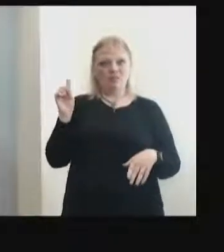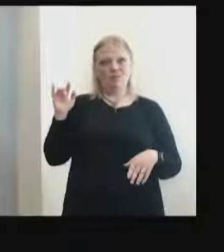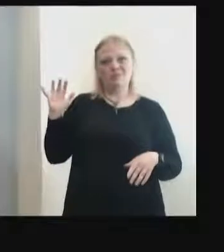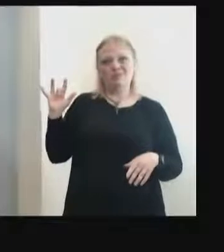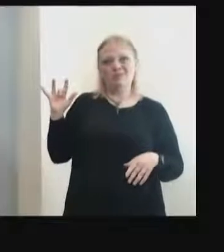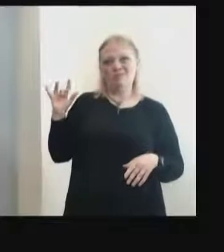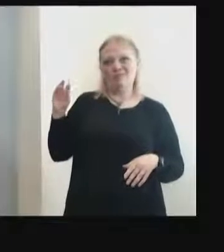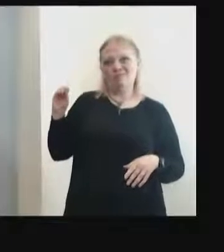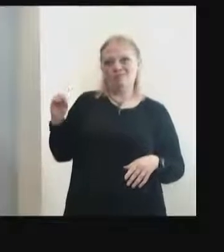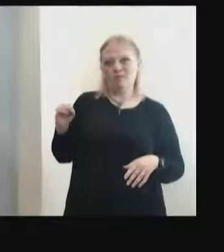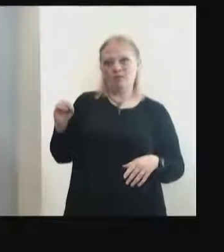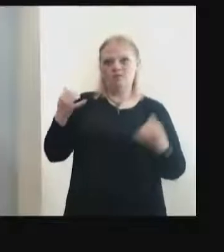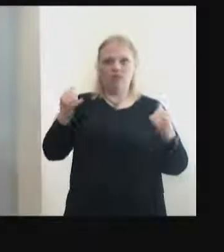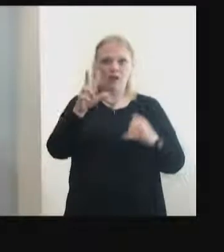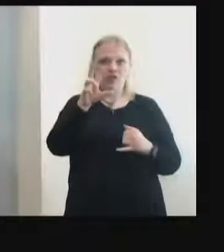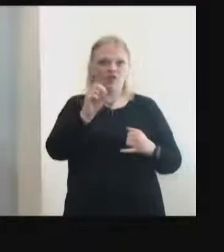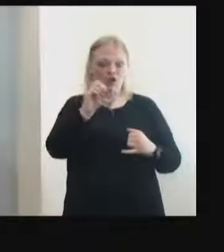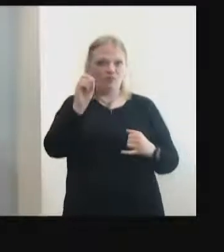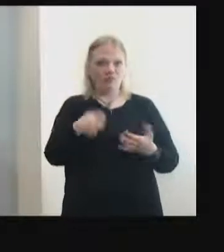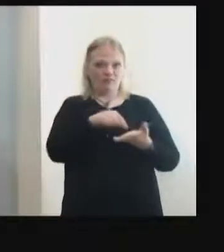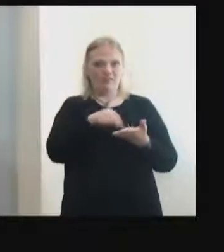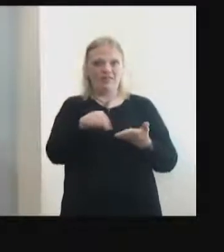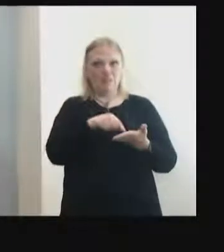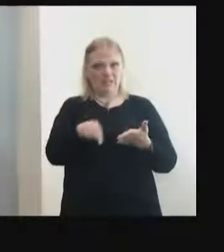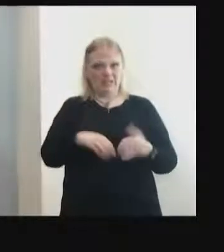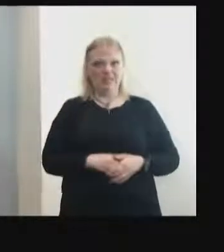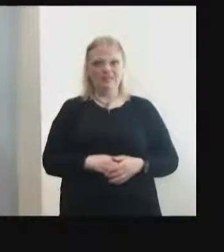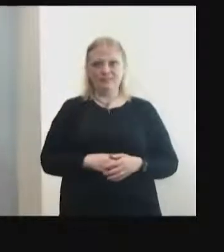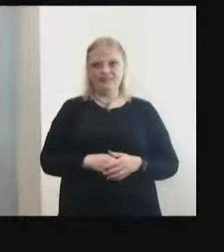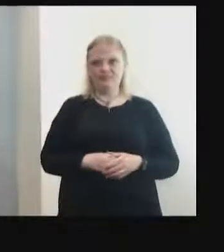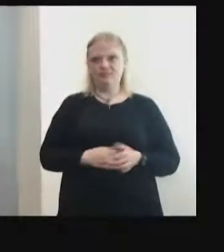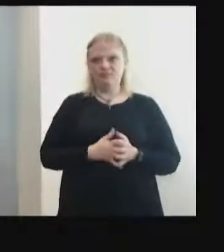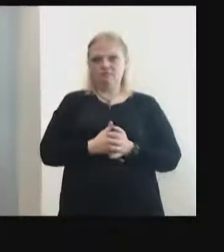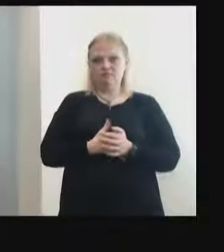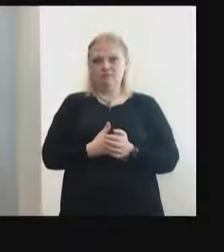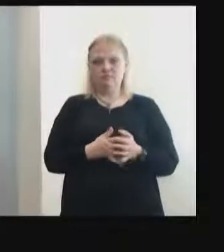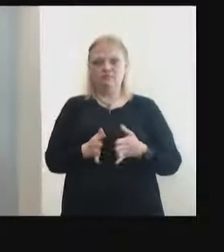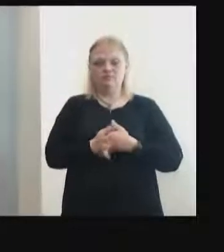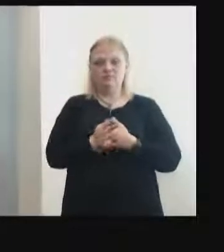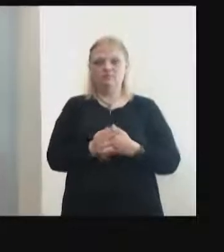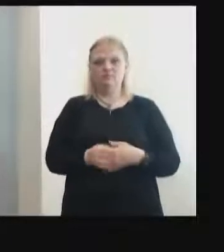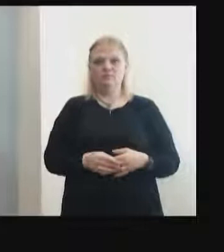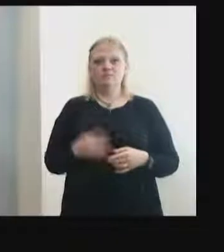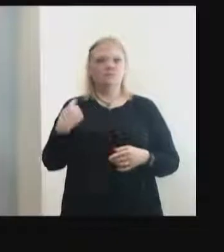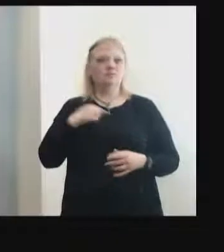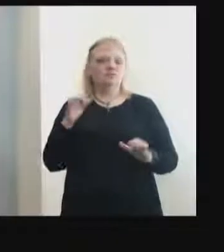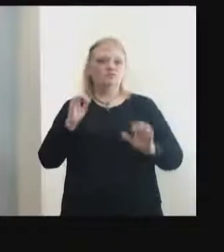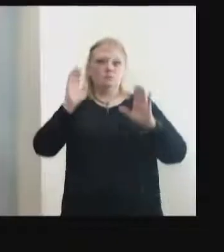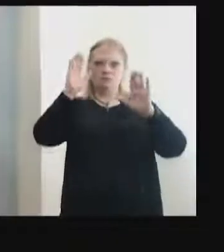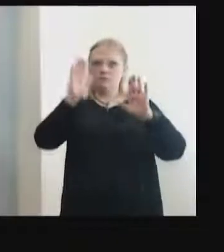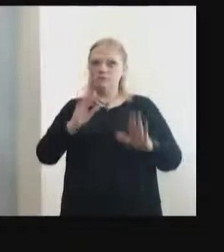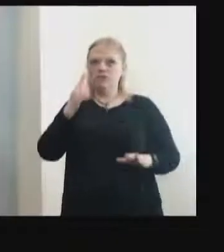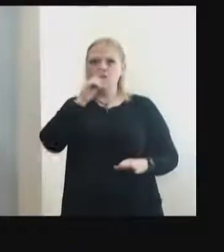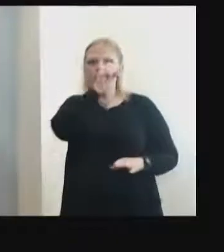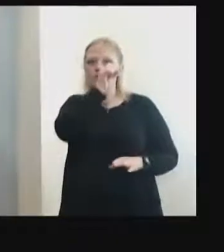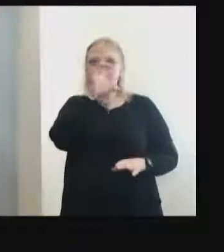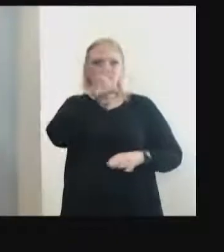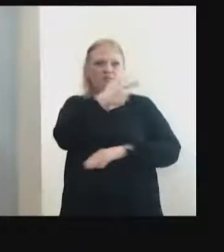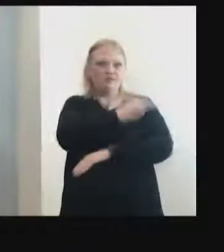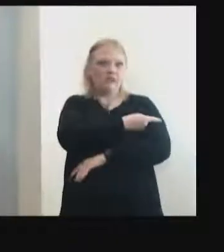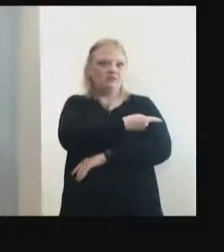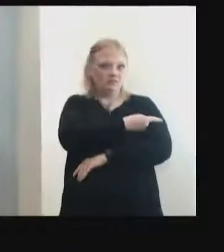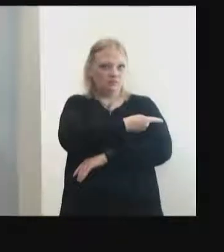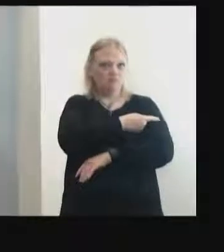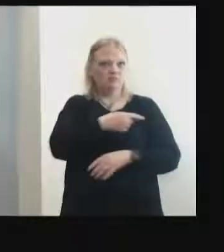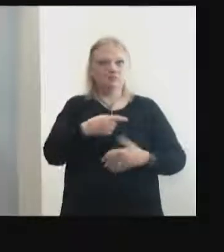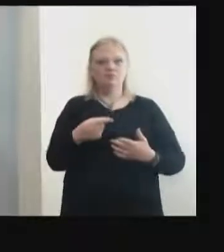25%. So now this week it's up to 30%. And then we are doing great getting our seniors vaccinated.